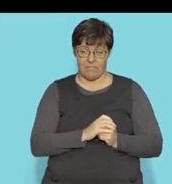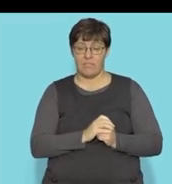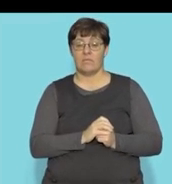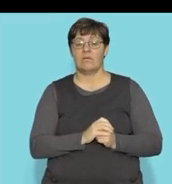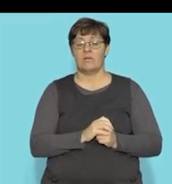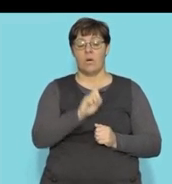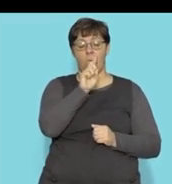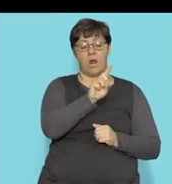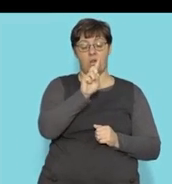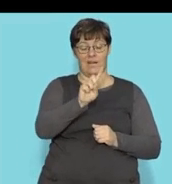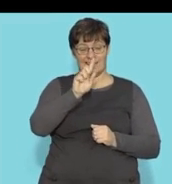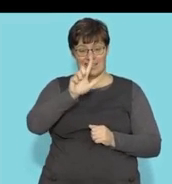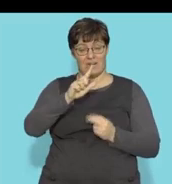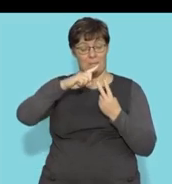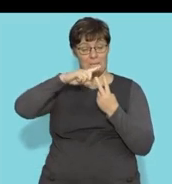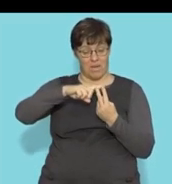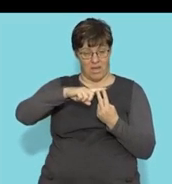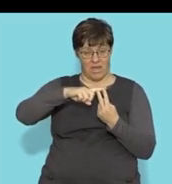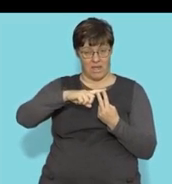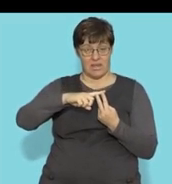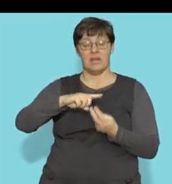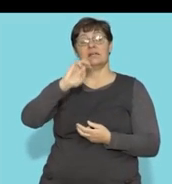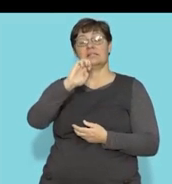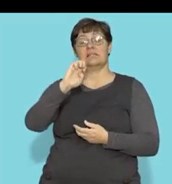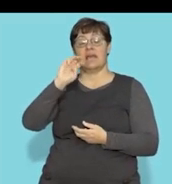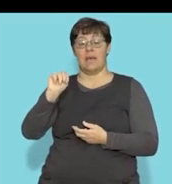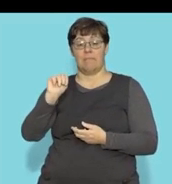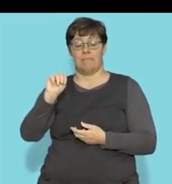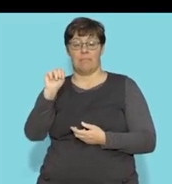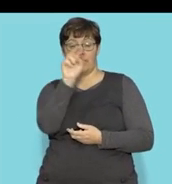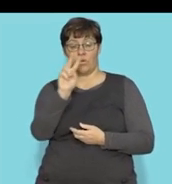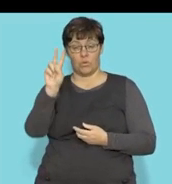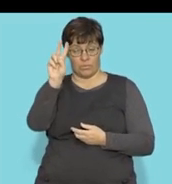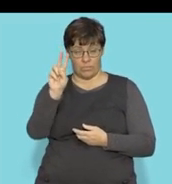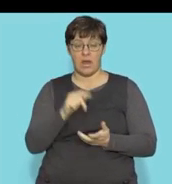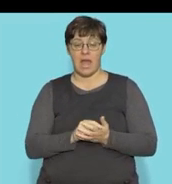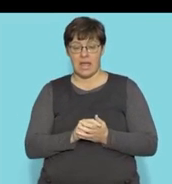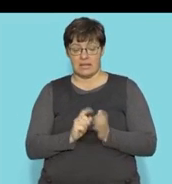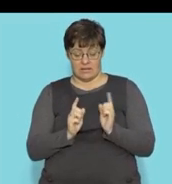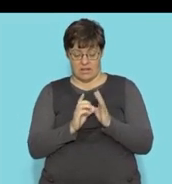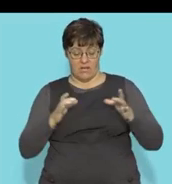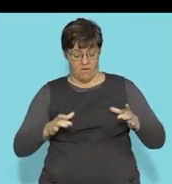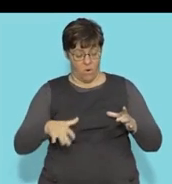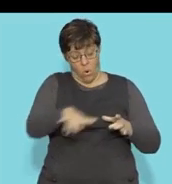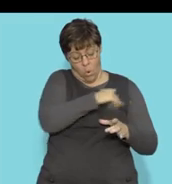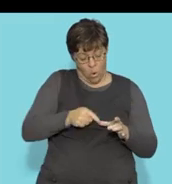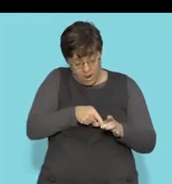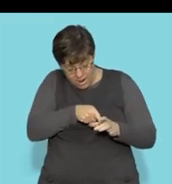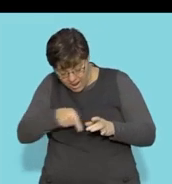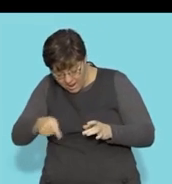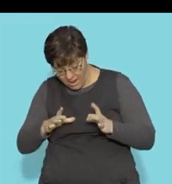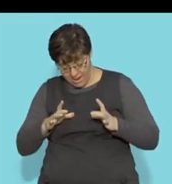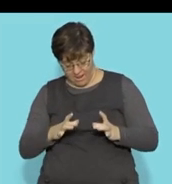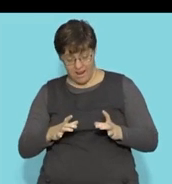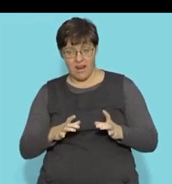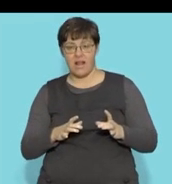is 117 pi centimeters cubed and the diameter is 60 millimeters. Before